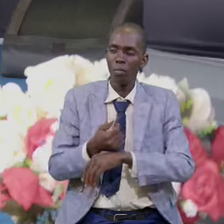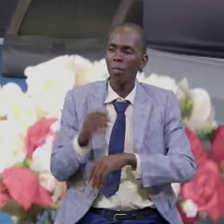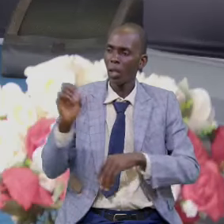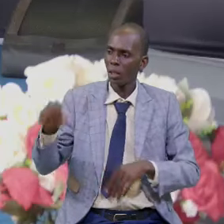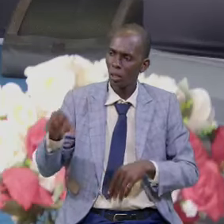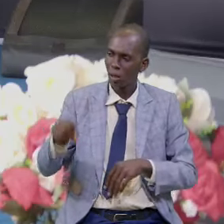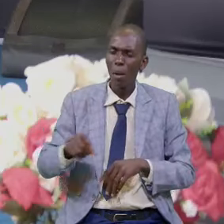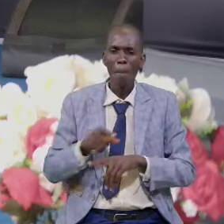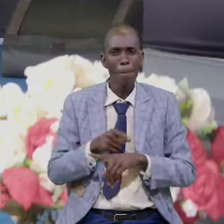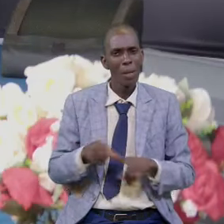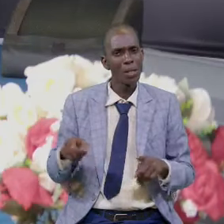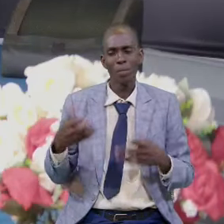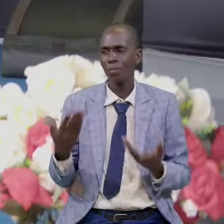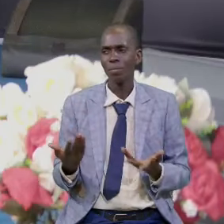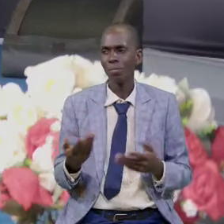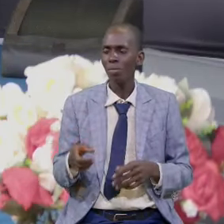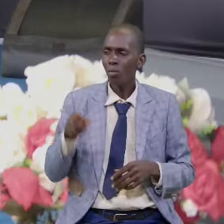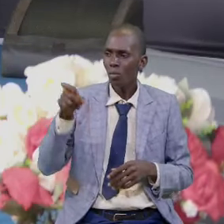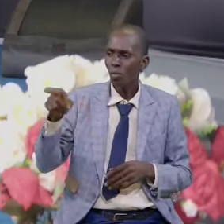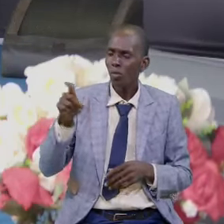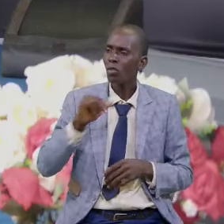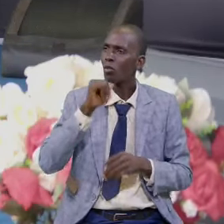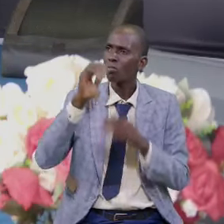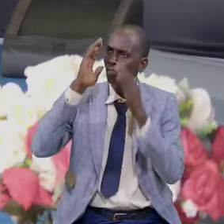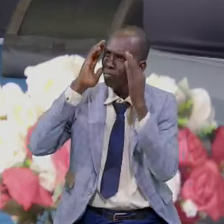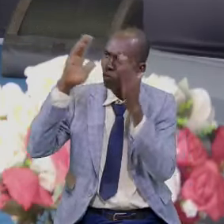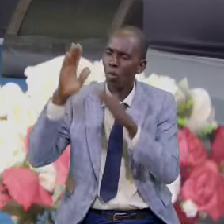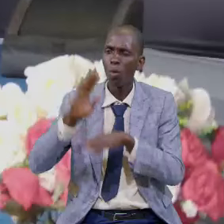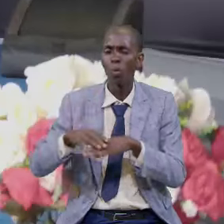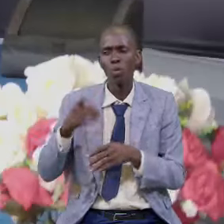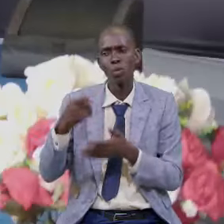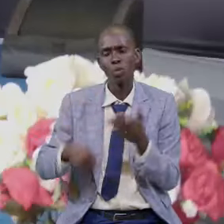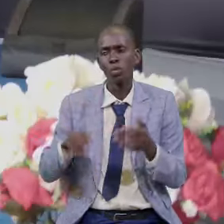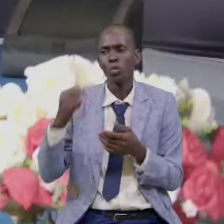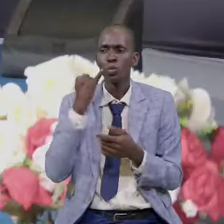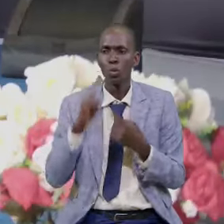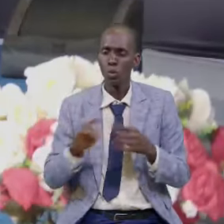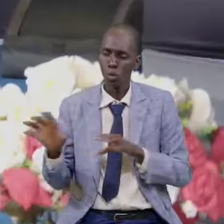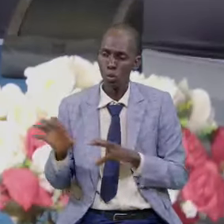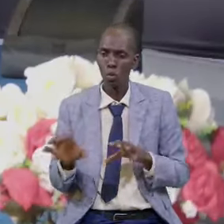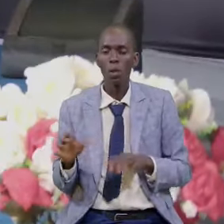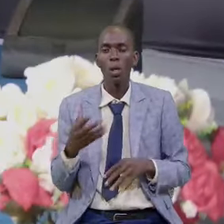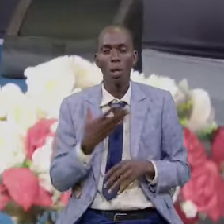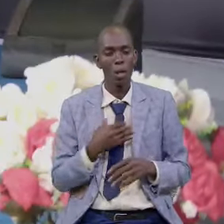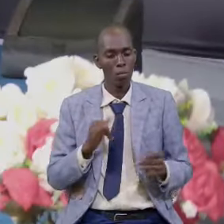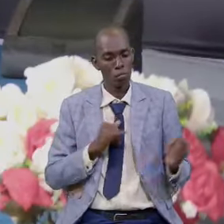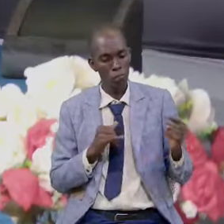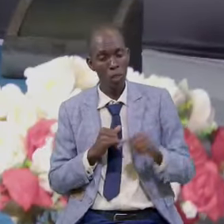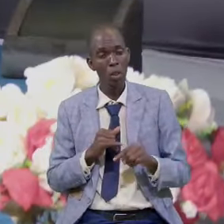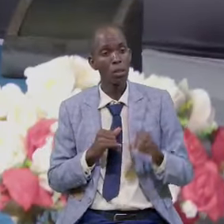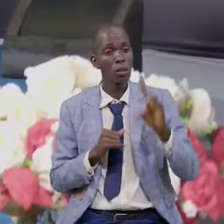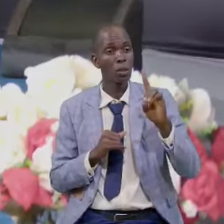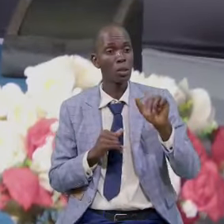you are not doing what you ought to do. And here I come. And David said, is